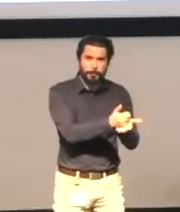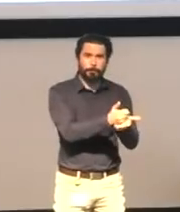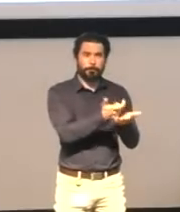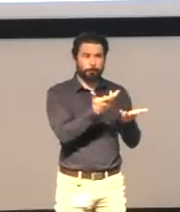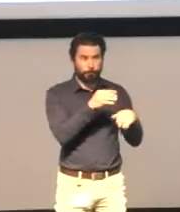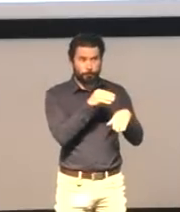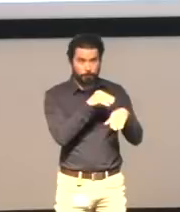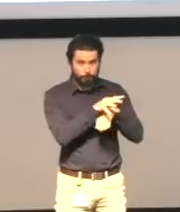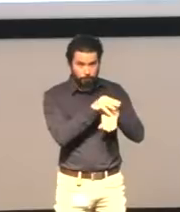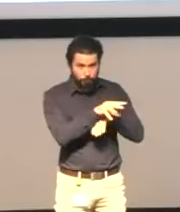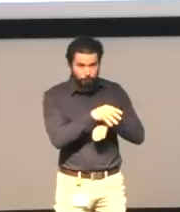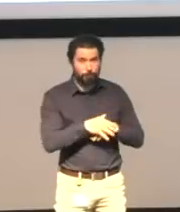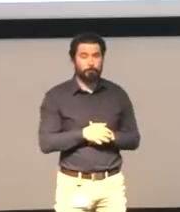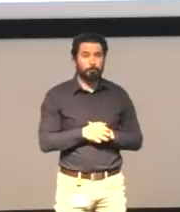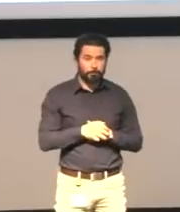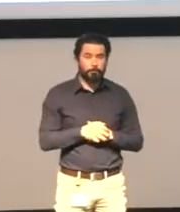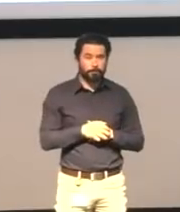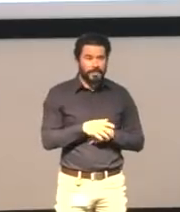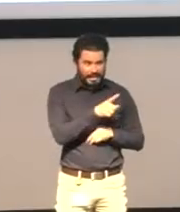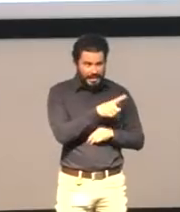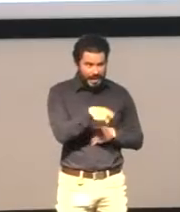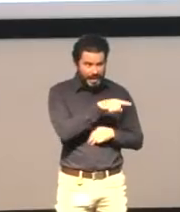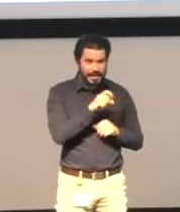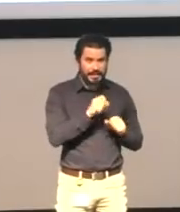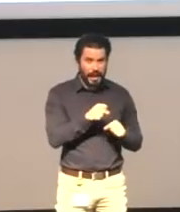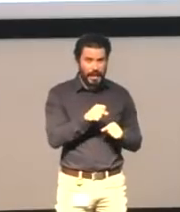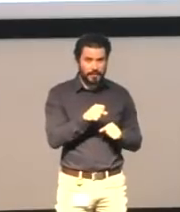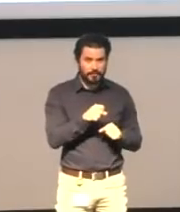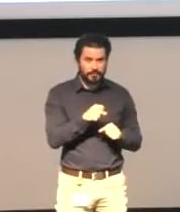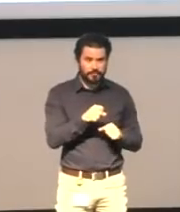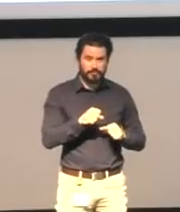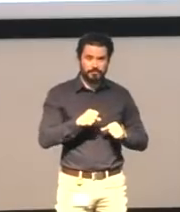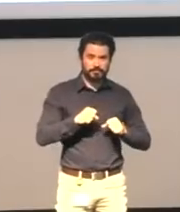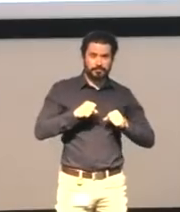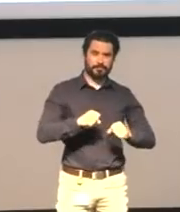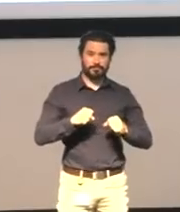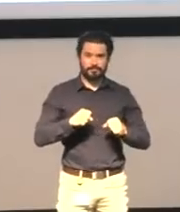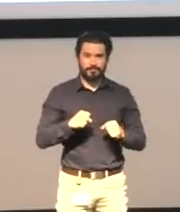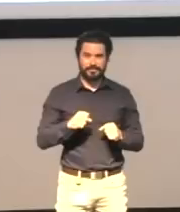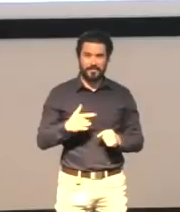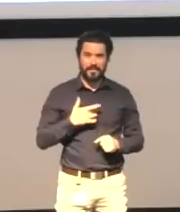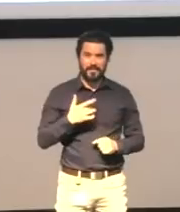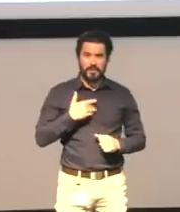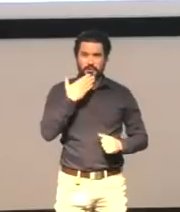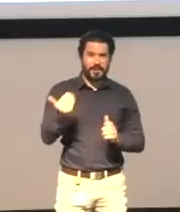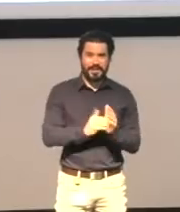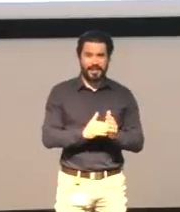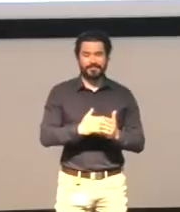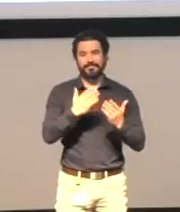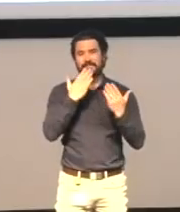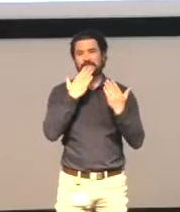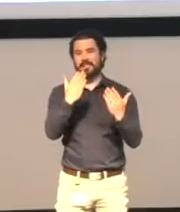advice, so that they can get their step back in their gait. Thank you.